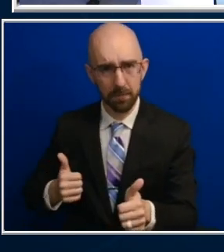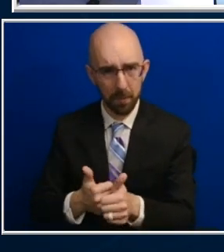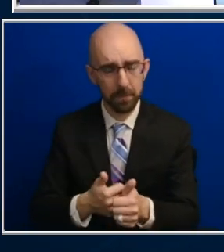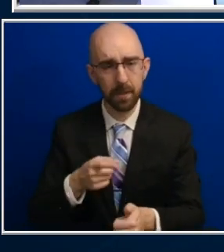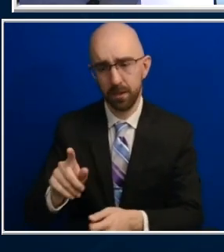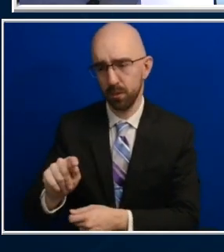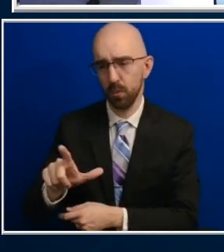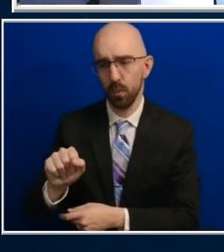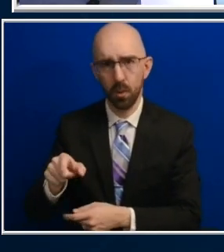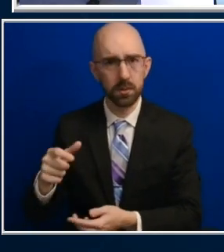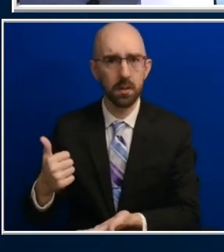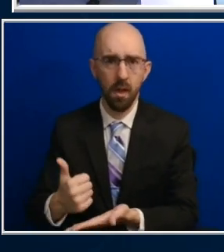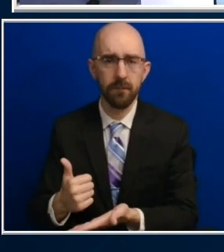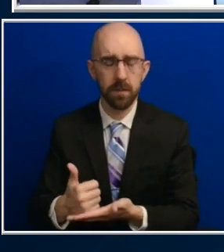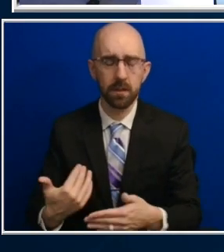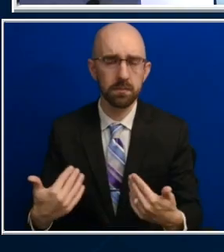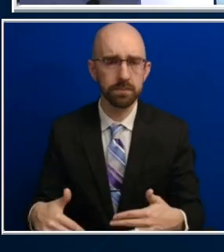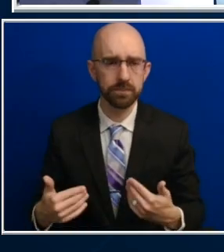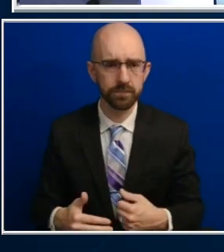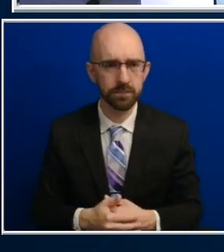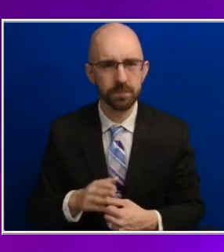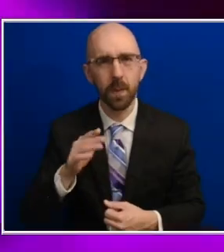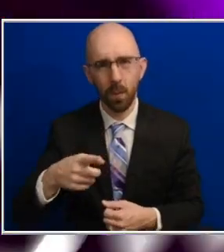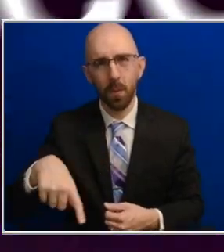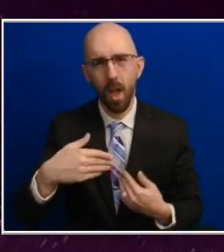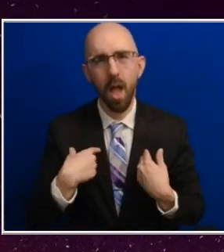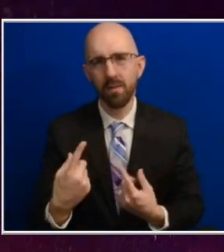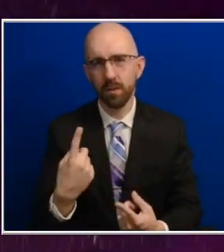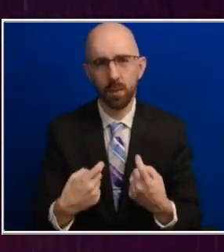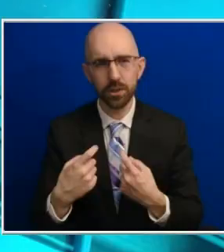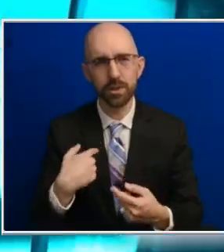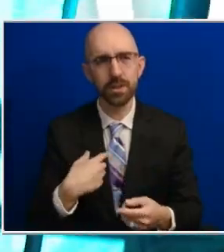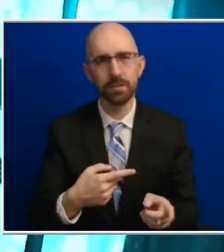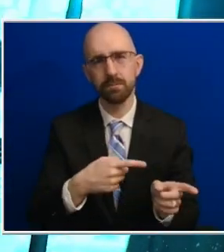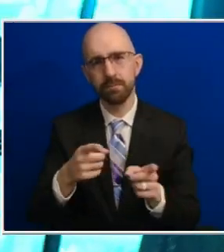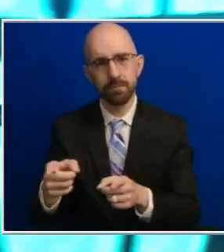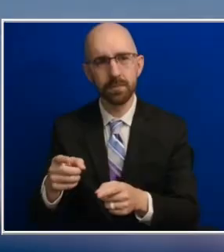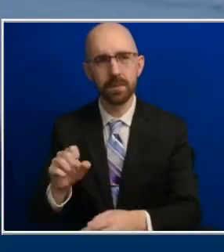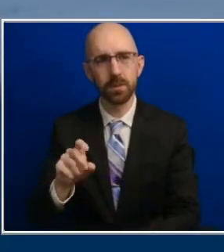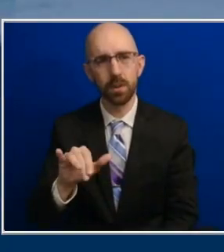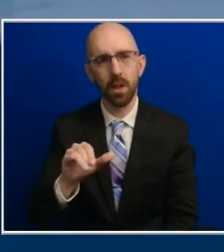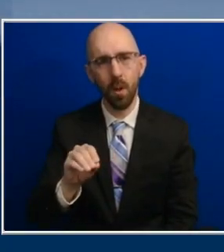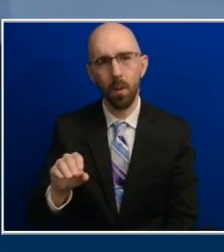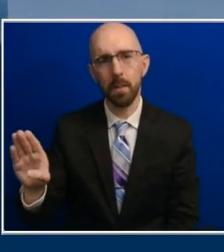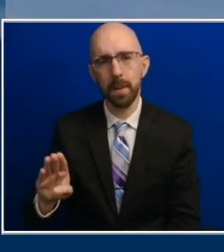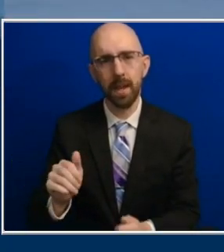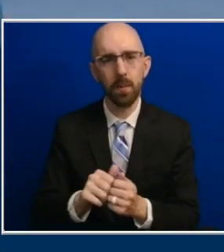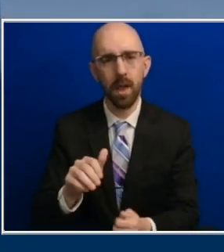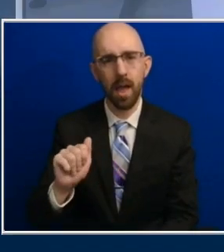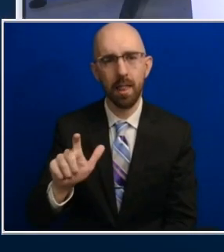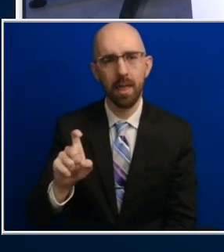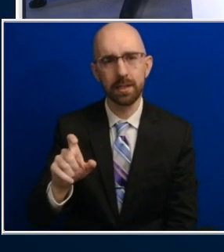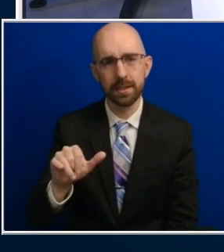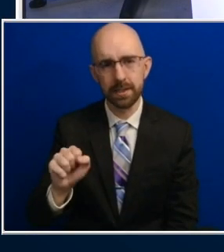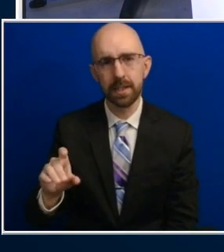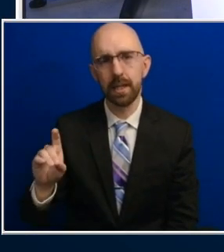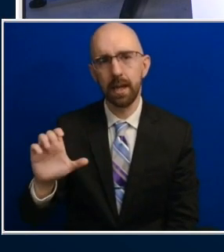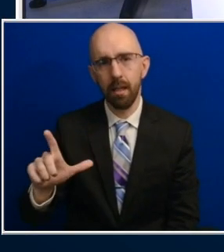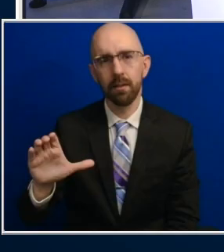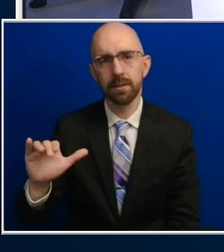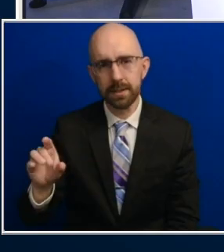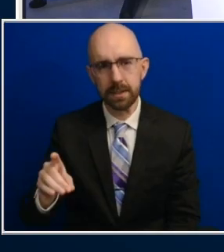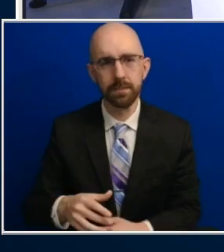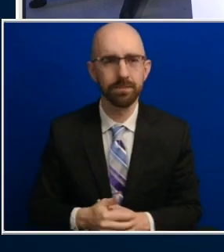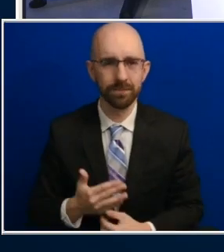helpful. So we know many of you have questions. Let's head to Studio B with Alexis Del Cid. Good morning. We have a